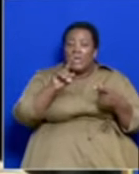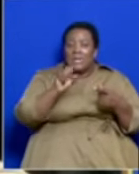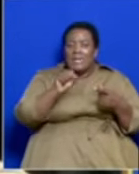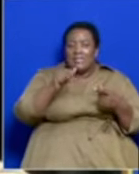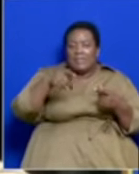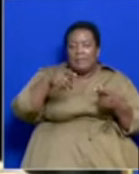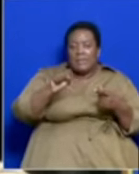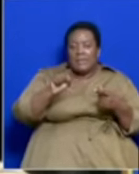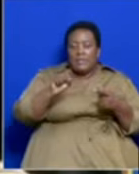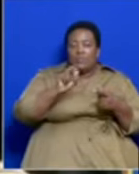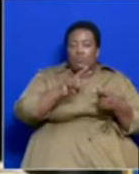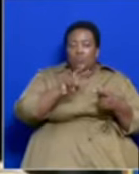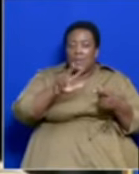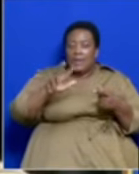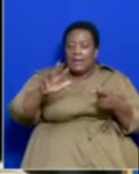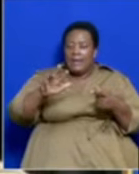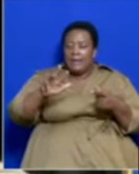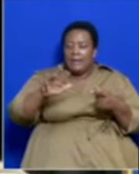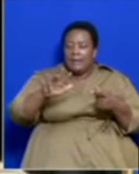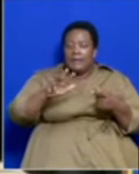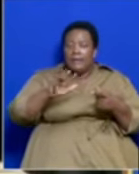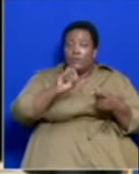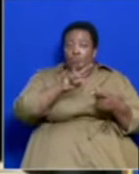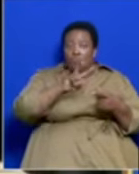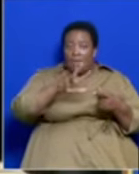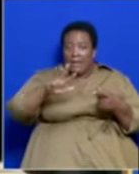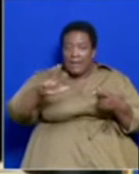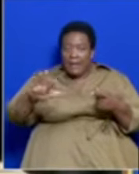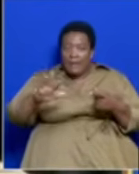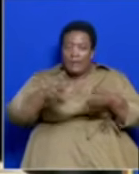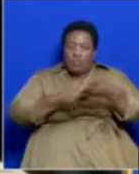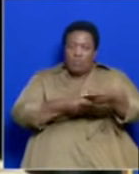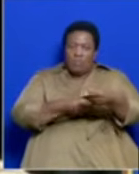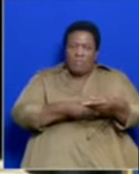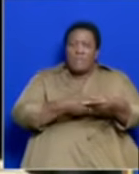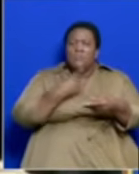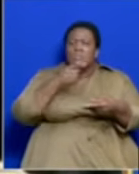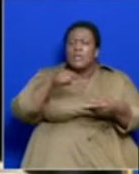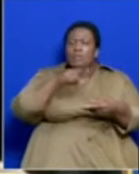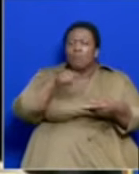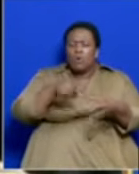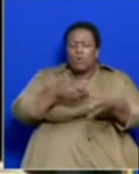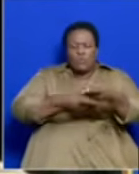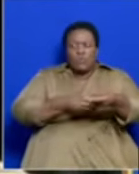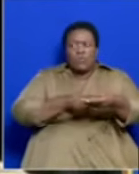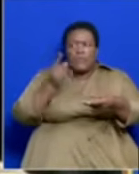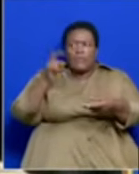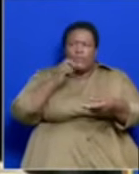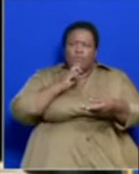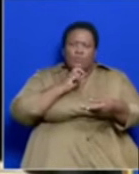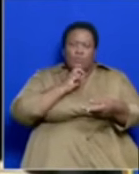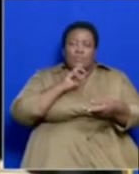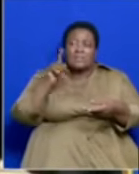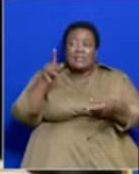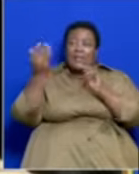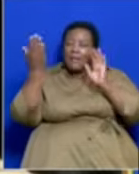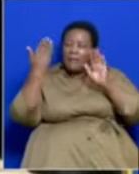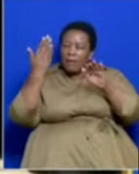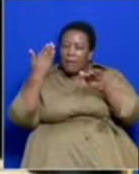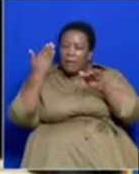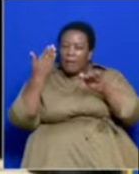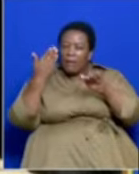say they should not have. It's a wrong document to have used, but also it should not be in their possession because it's not an